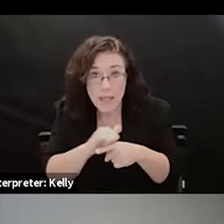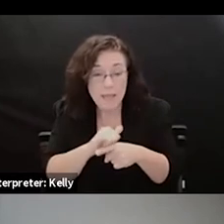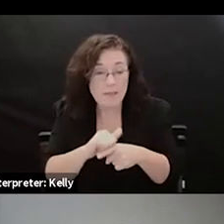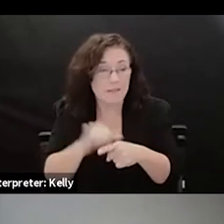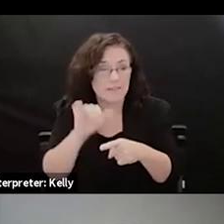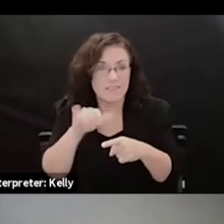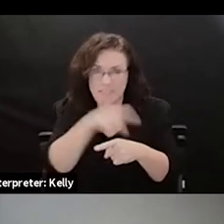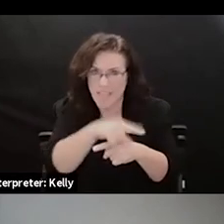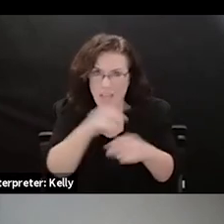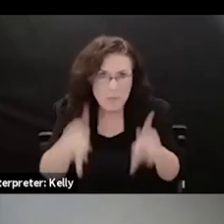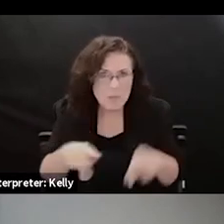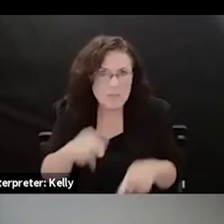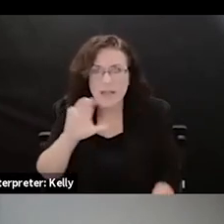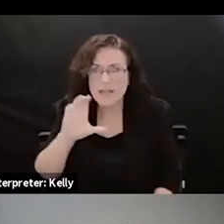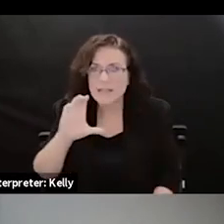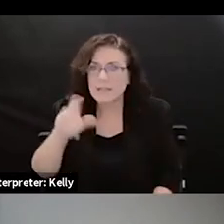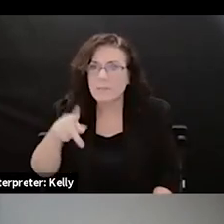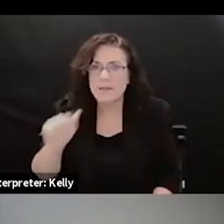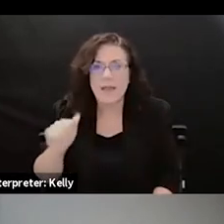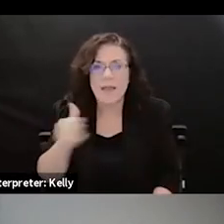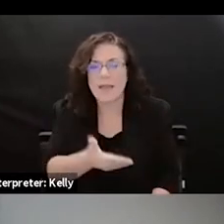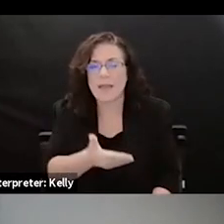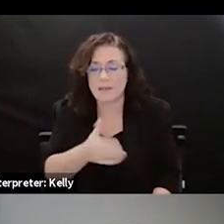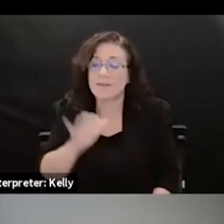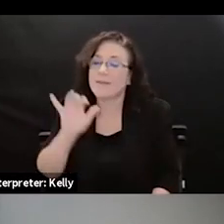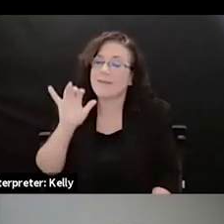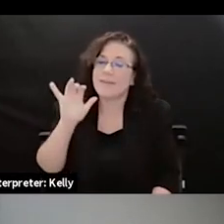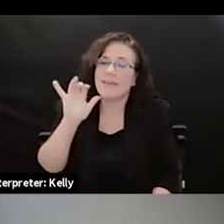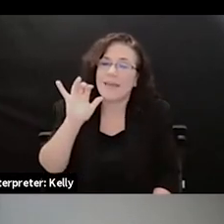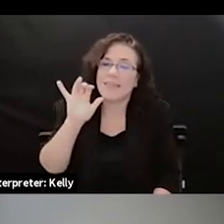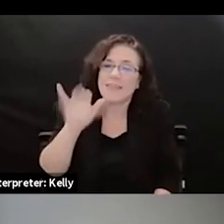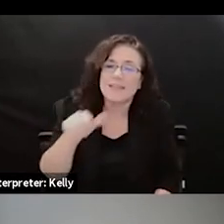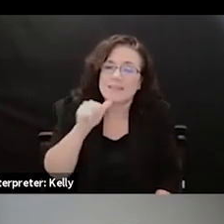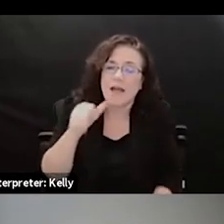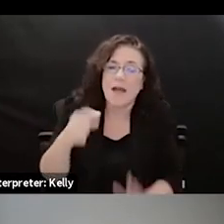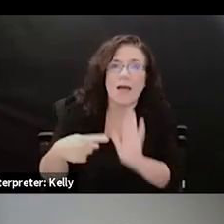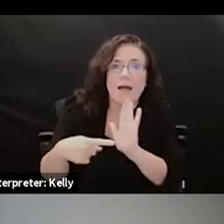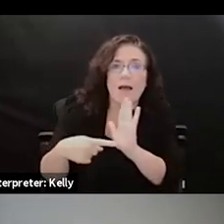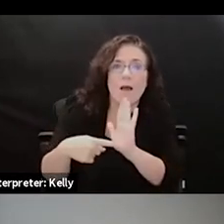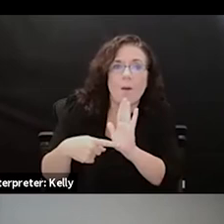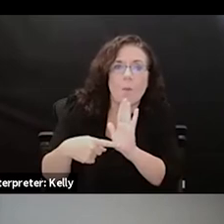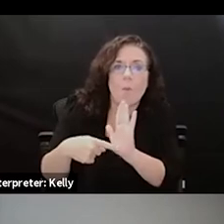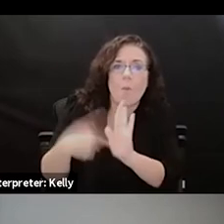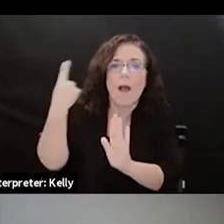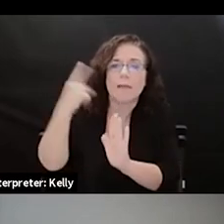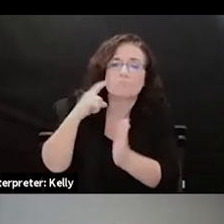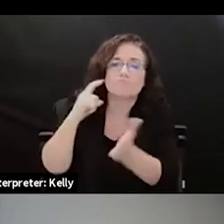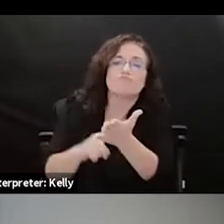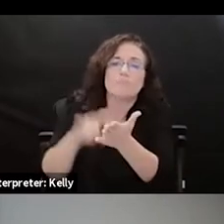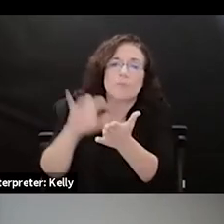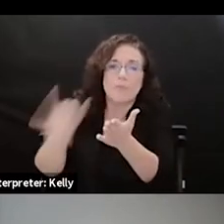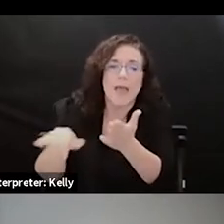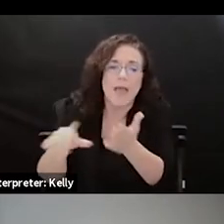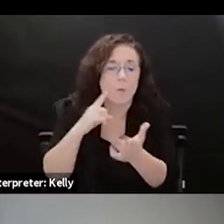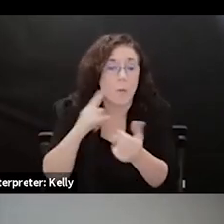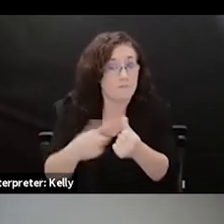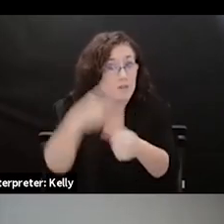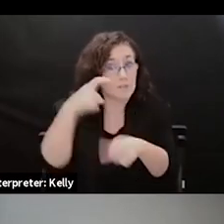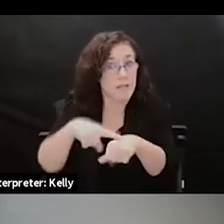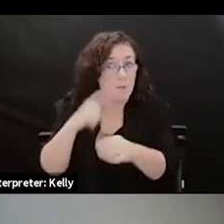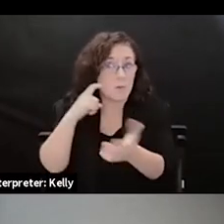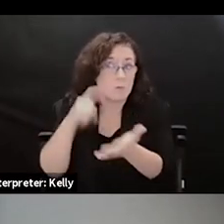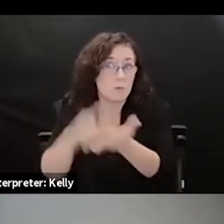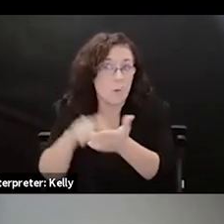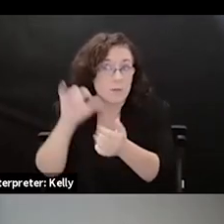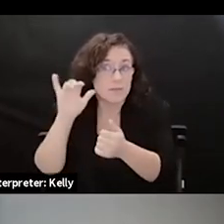and this isn't a one-time observation it has been it's ongoing so let's let's figure out how best um to do that and i know that you